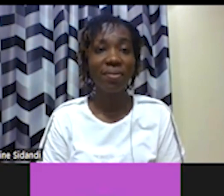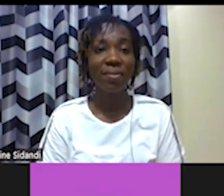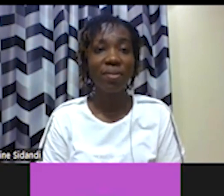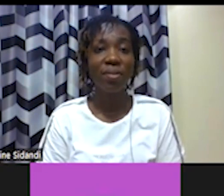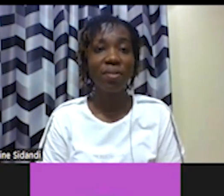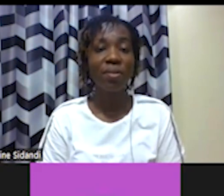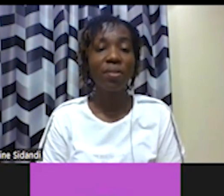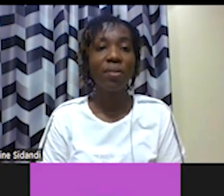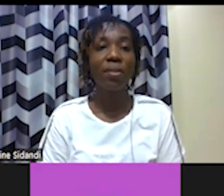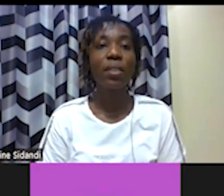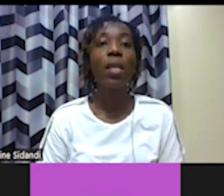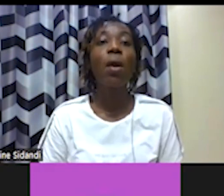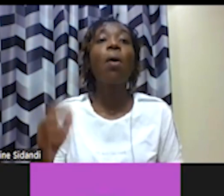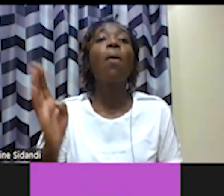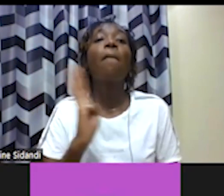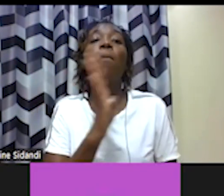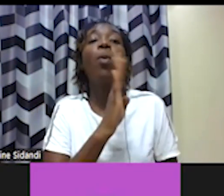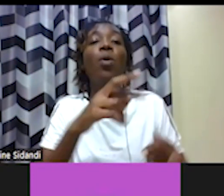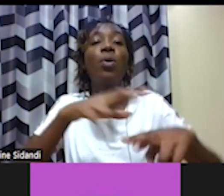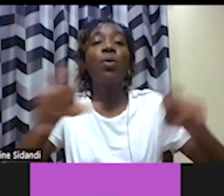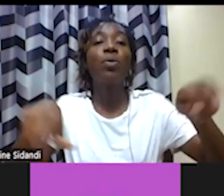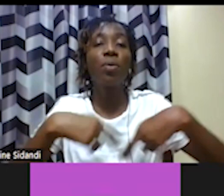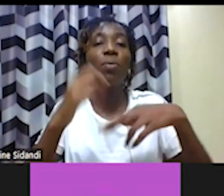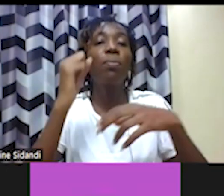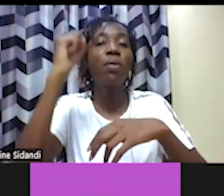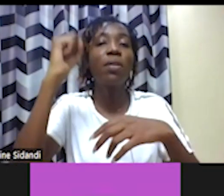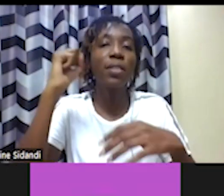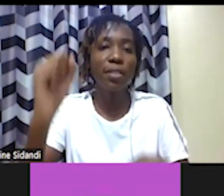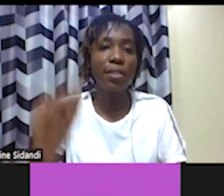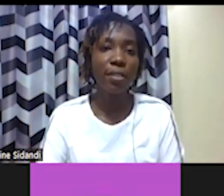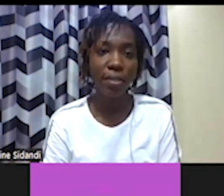Wow, boardroom politics.